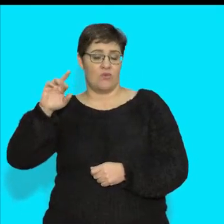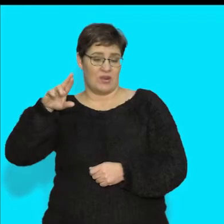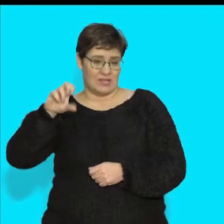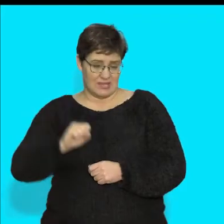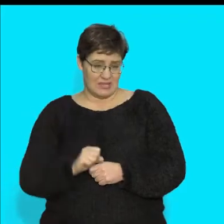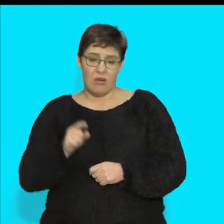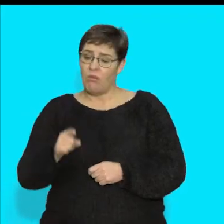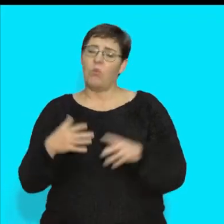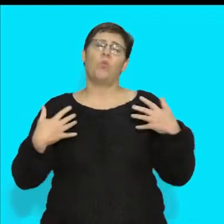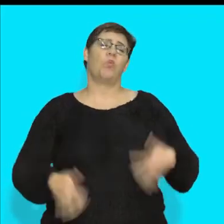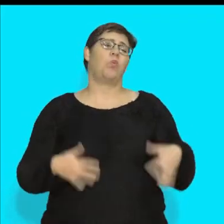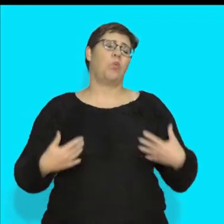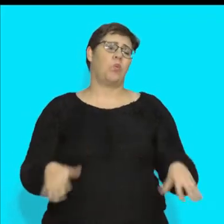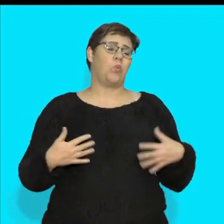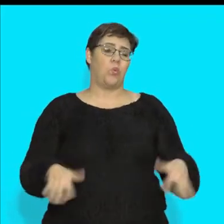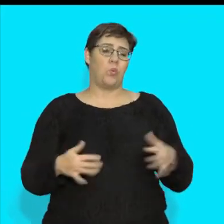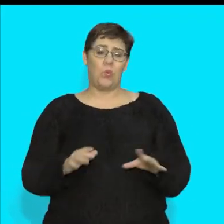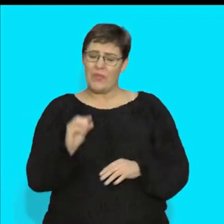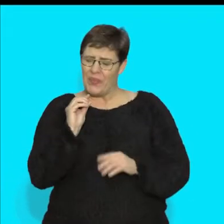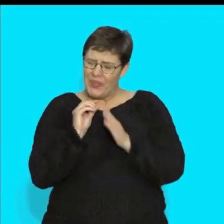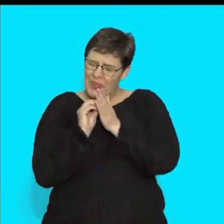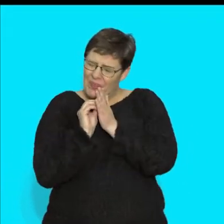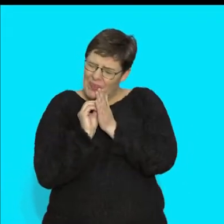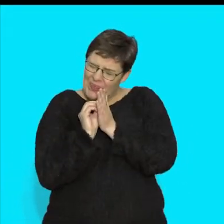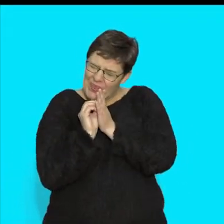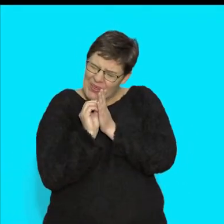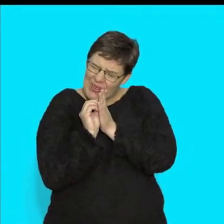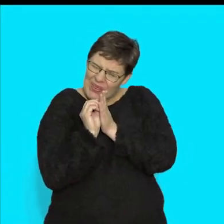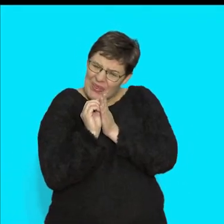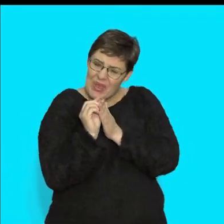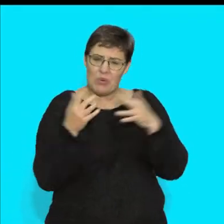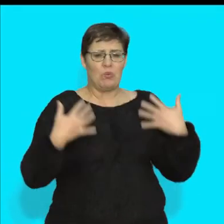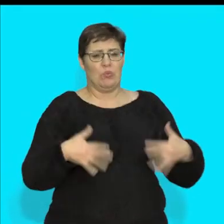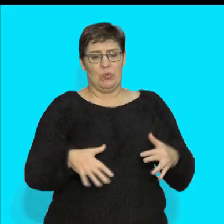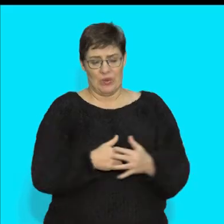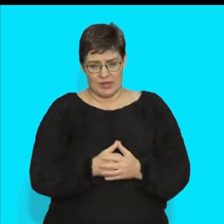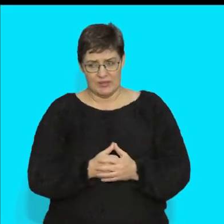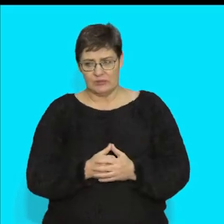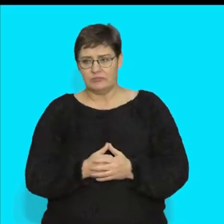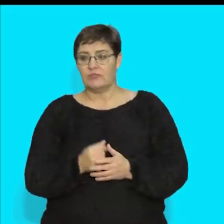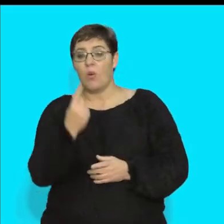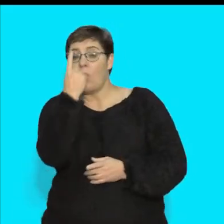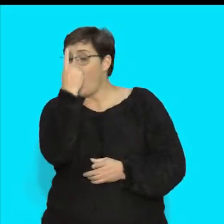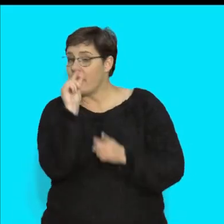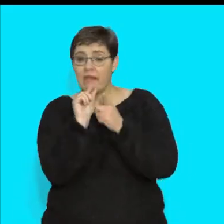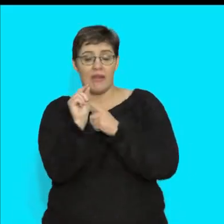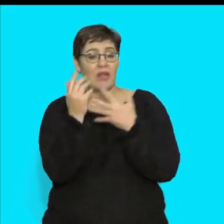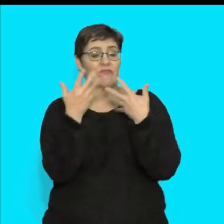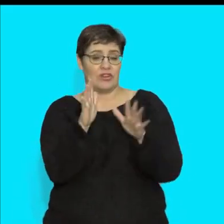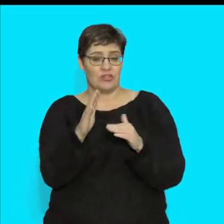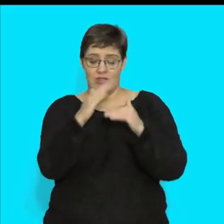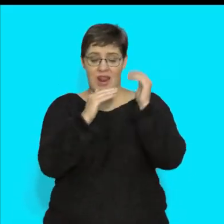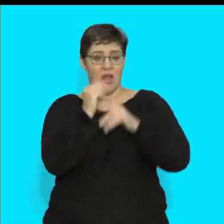very, very, very, very, all right, thin. Oh, let me go back here. Okay, guys, one layer